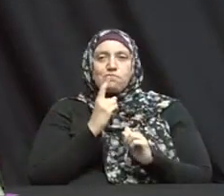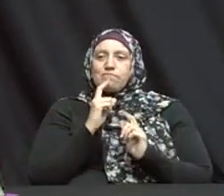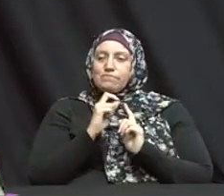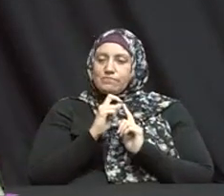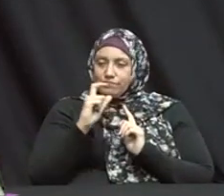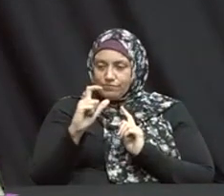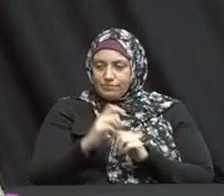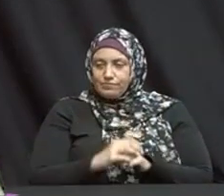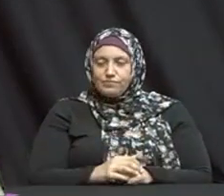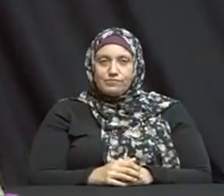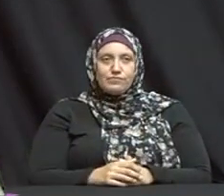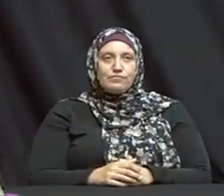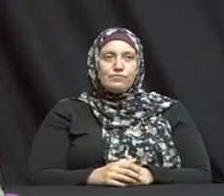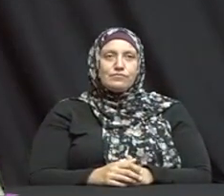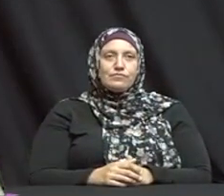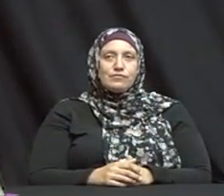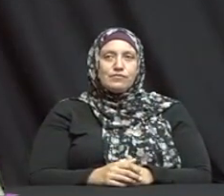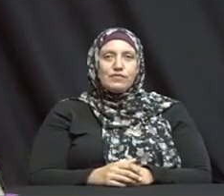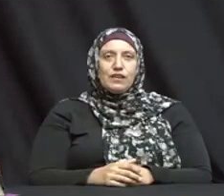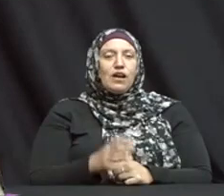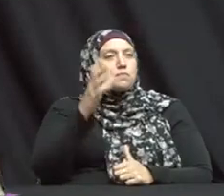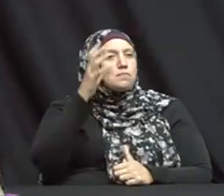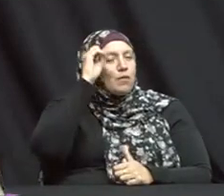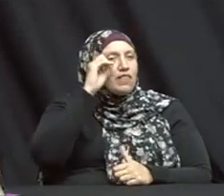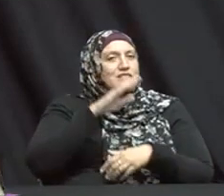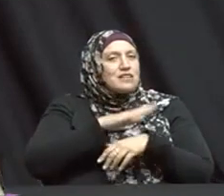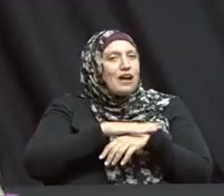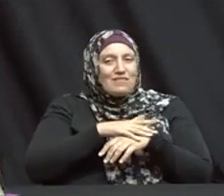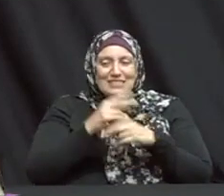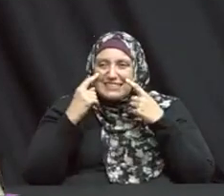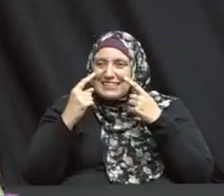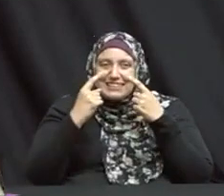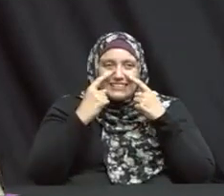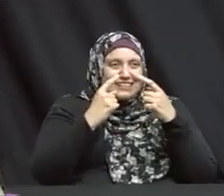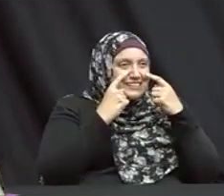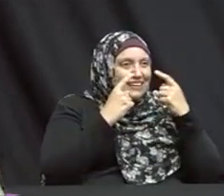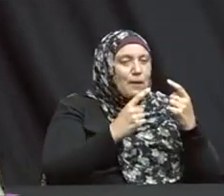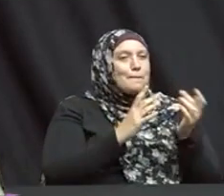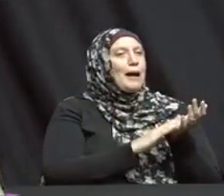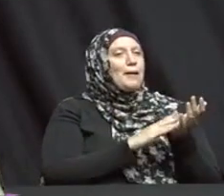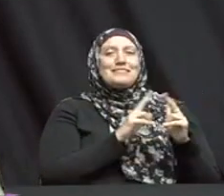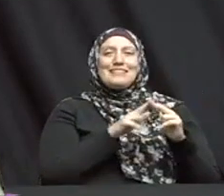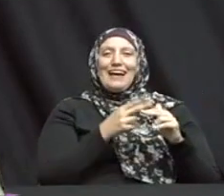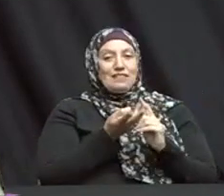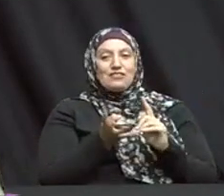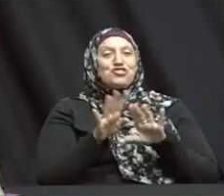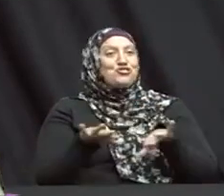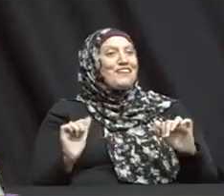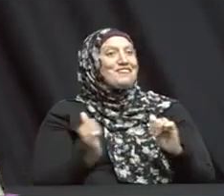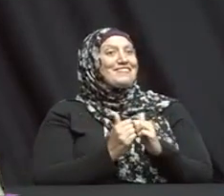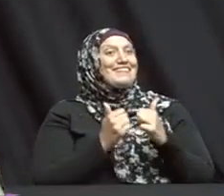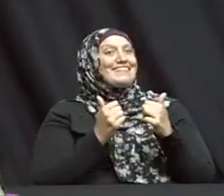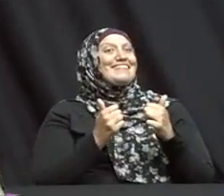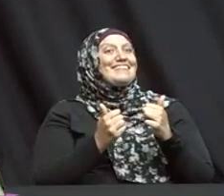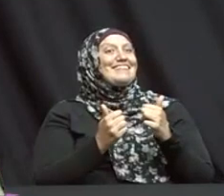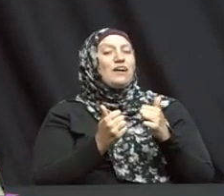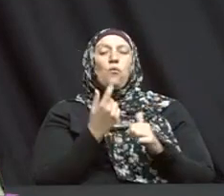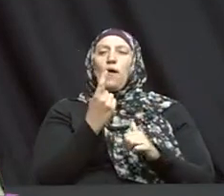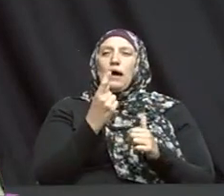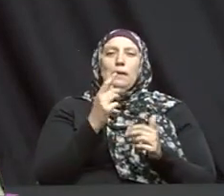the time that dad or mom was around and they had agreed upon something, or even after one of the parents have passed